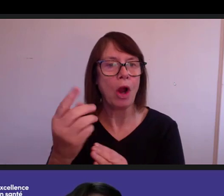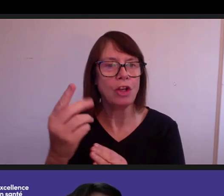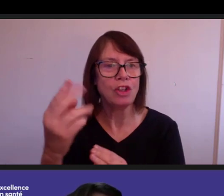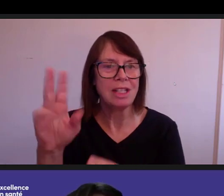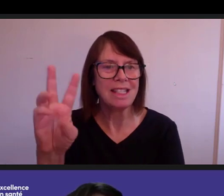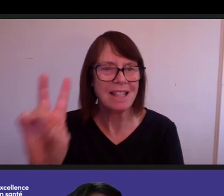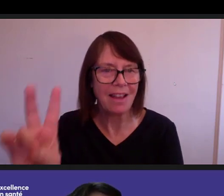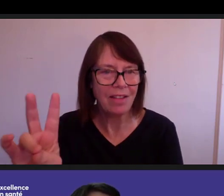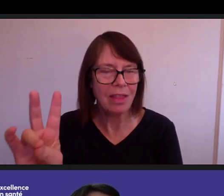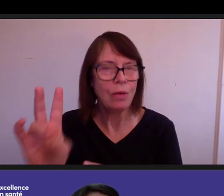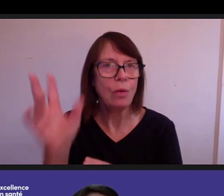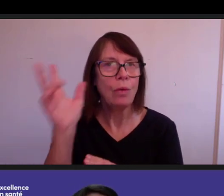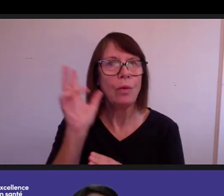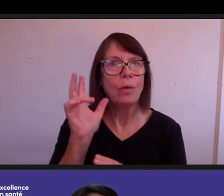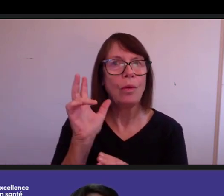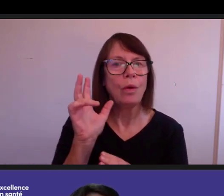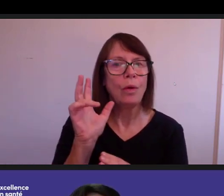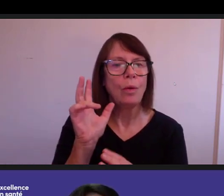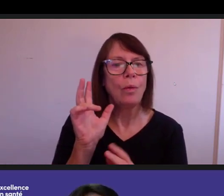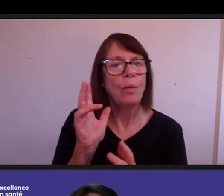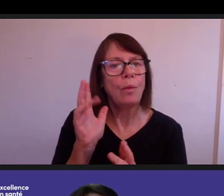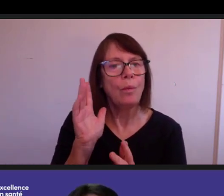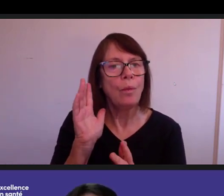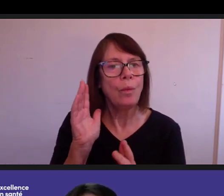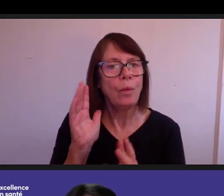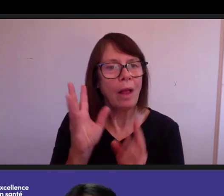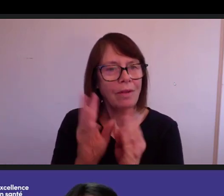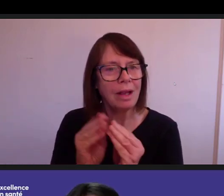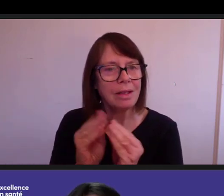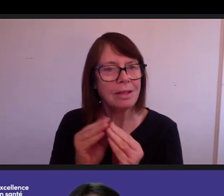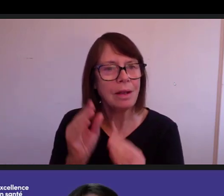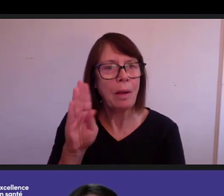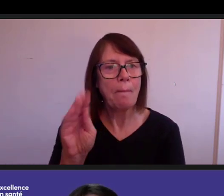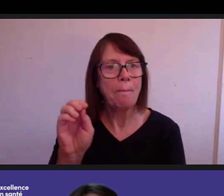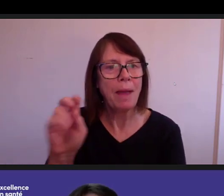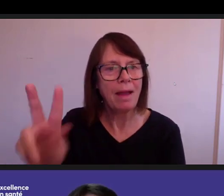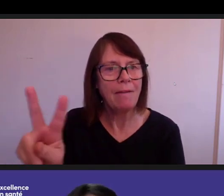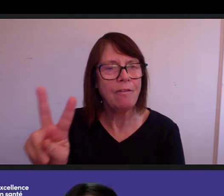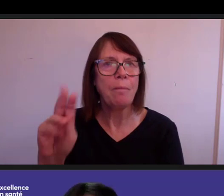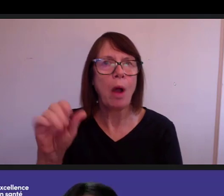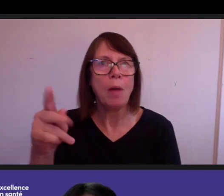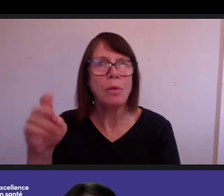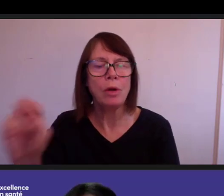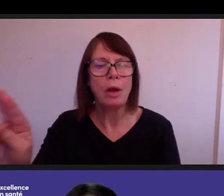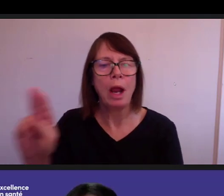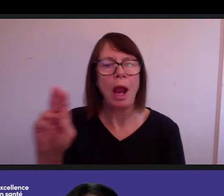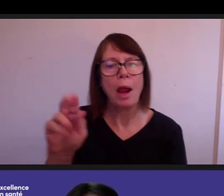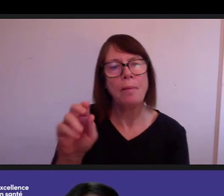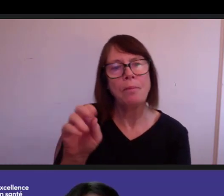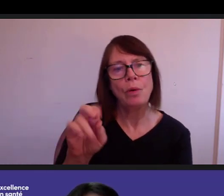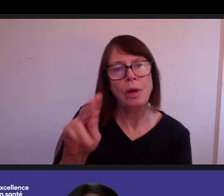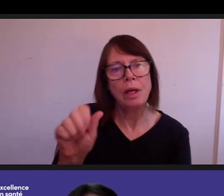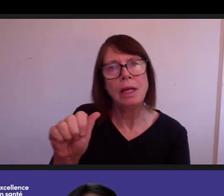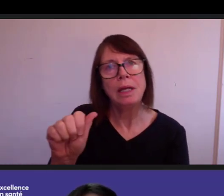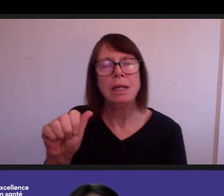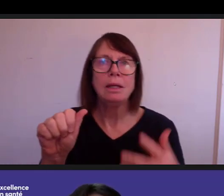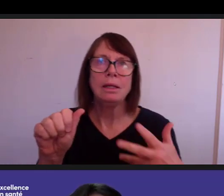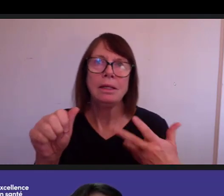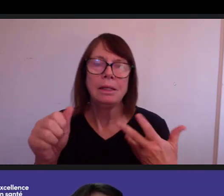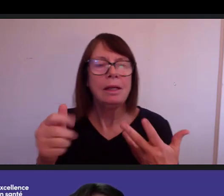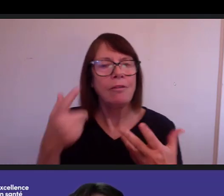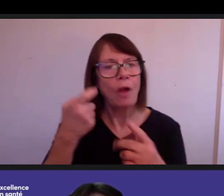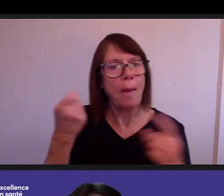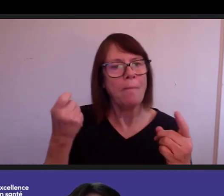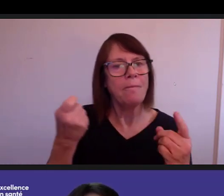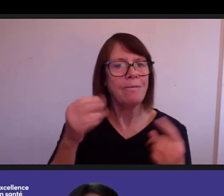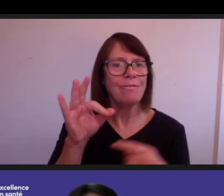we will be hearing from Bev Pomeroy and Marika Sandrelli from Fraser Health in BC,